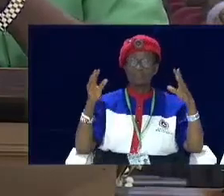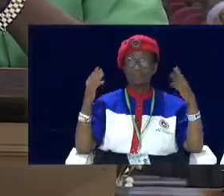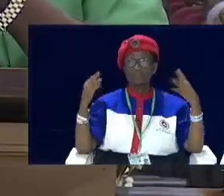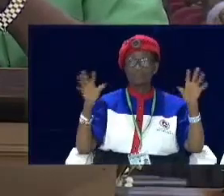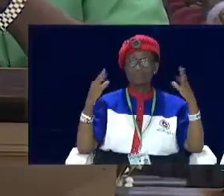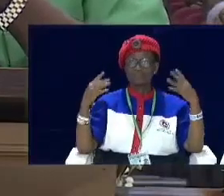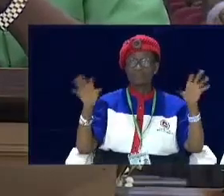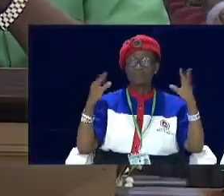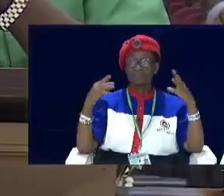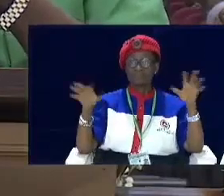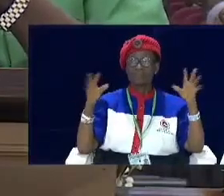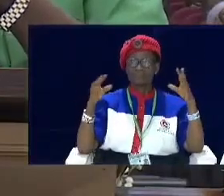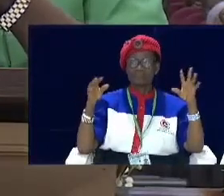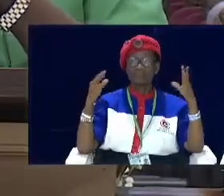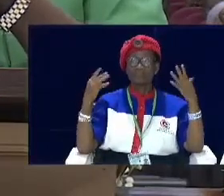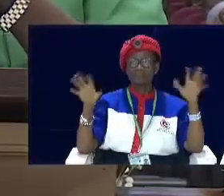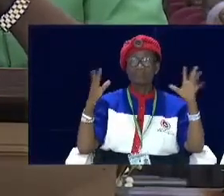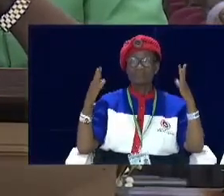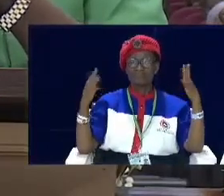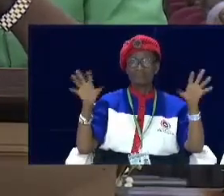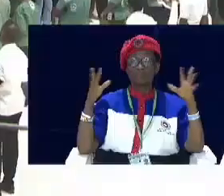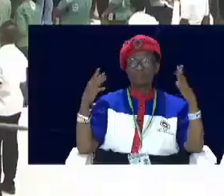16.